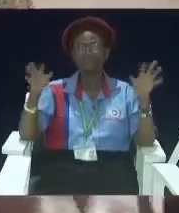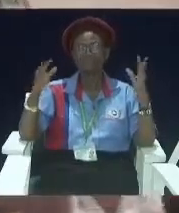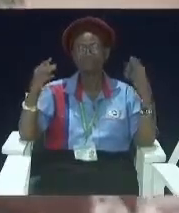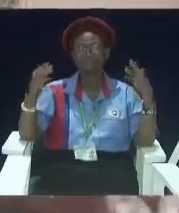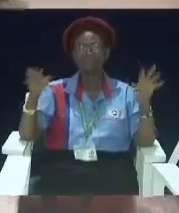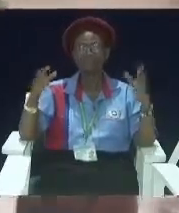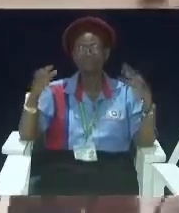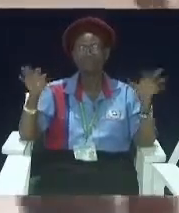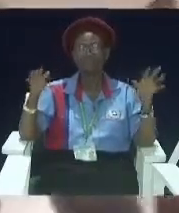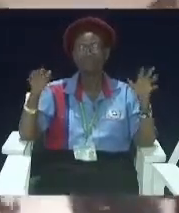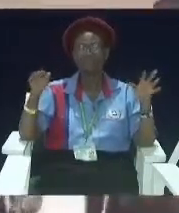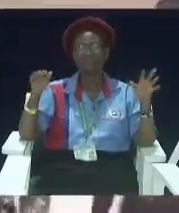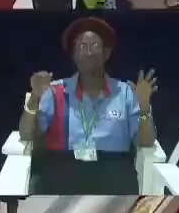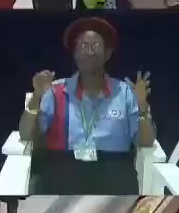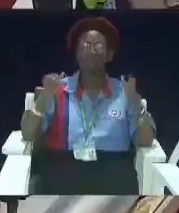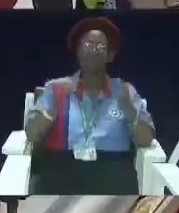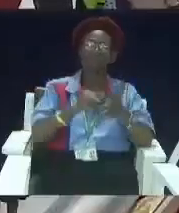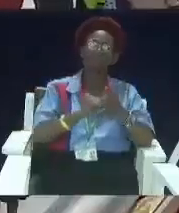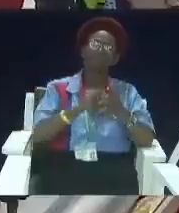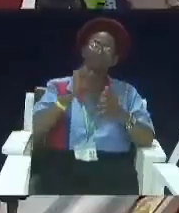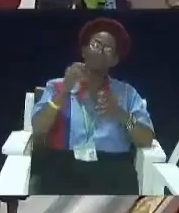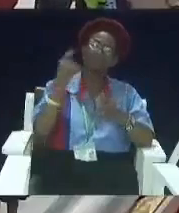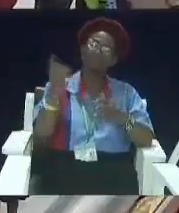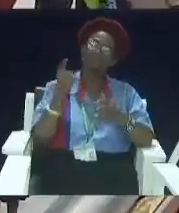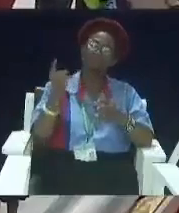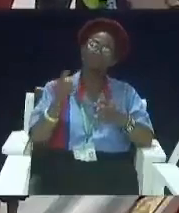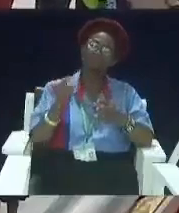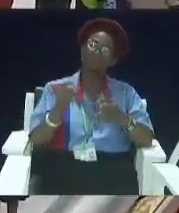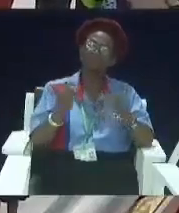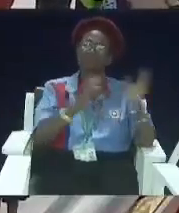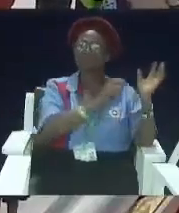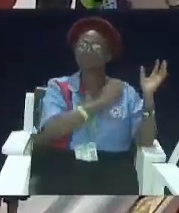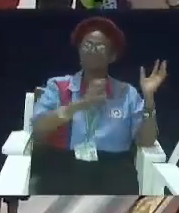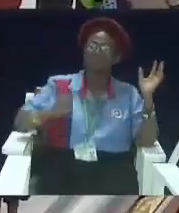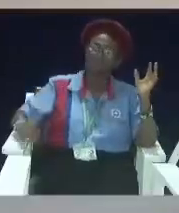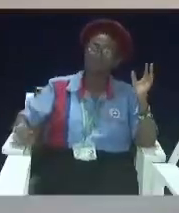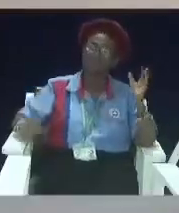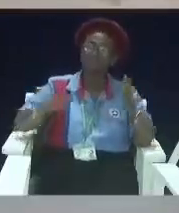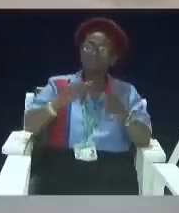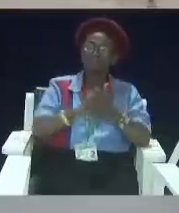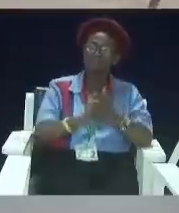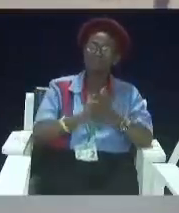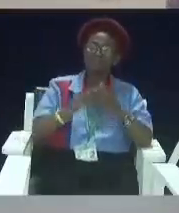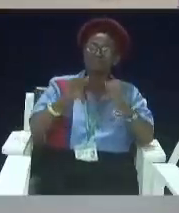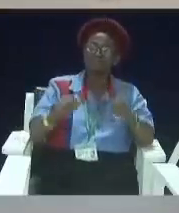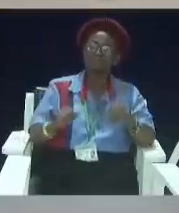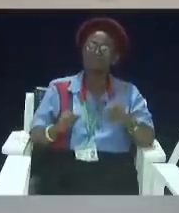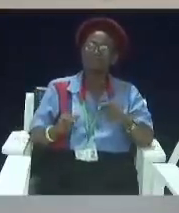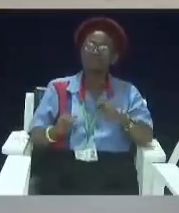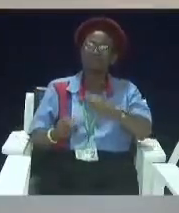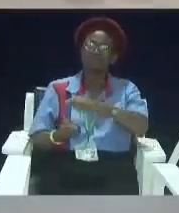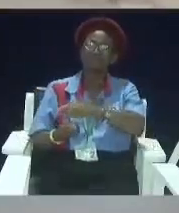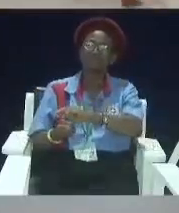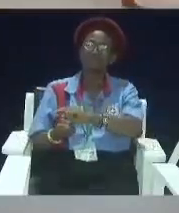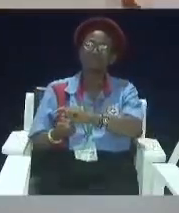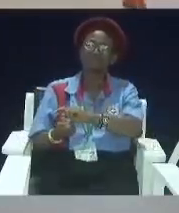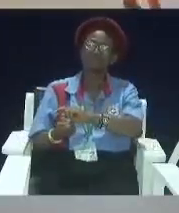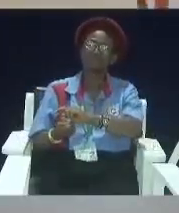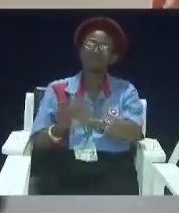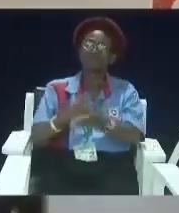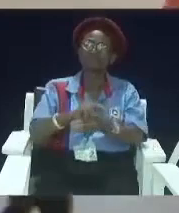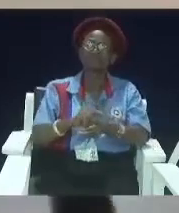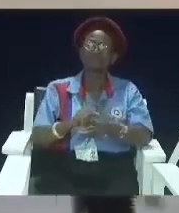It is only Christ that can redeem you from curses. Come to him. 6.